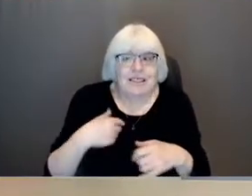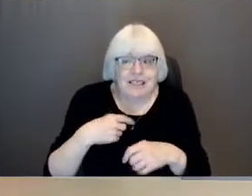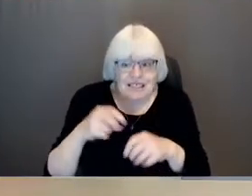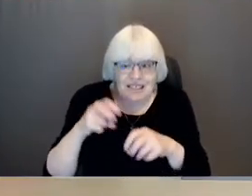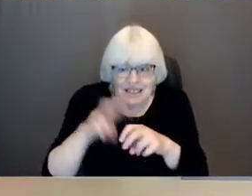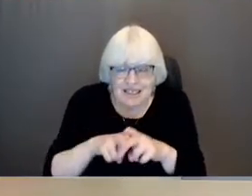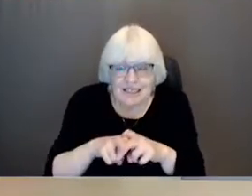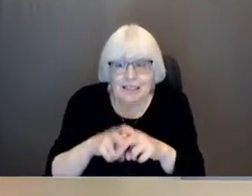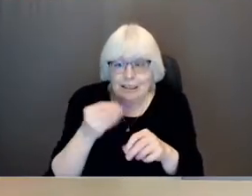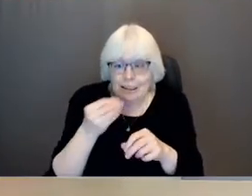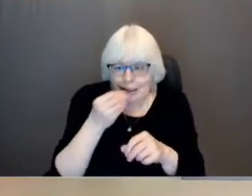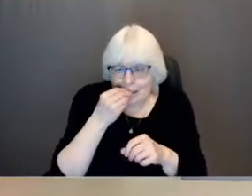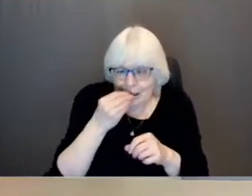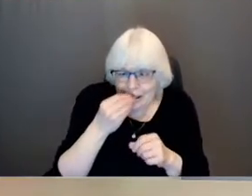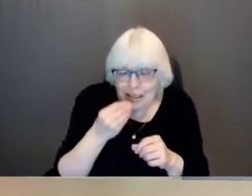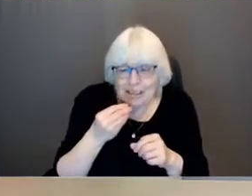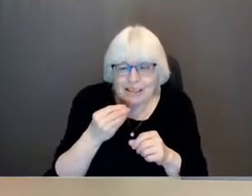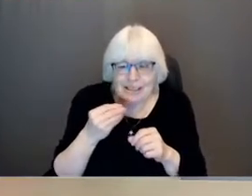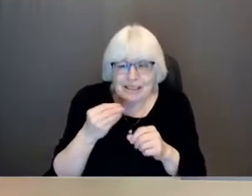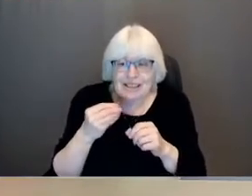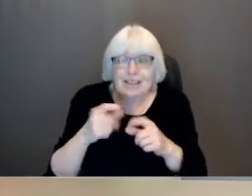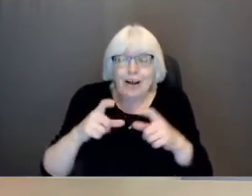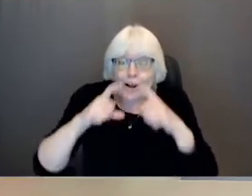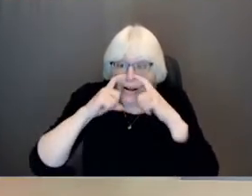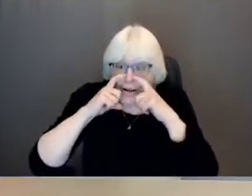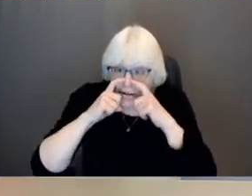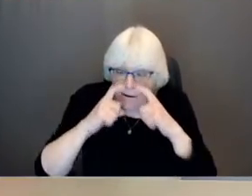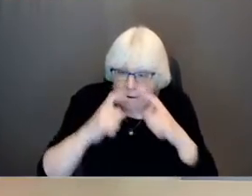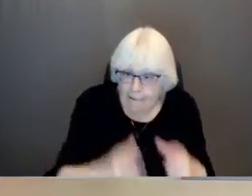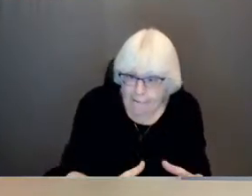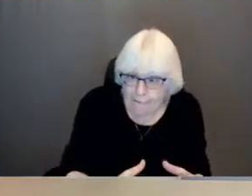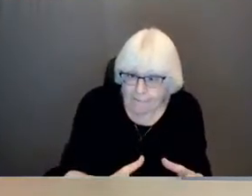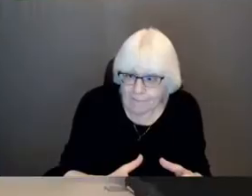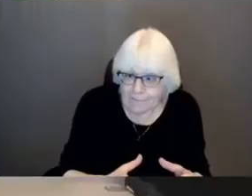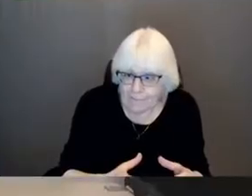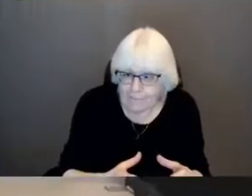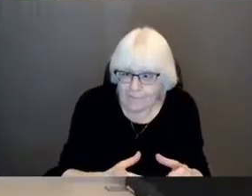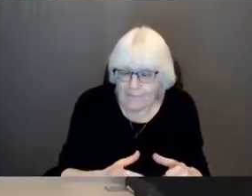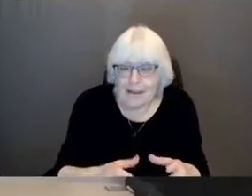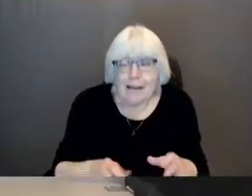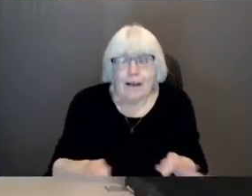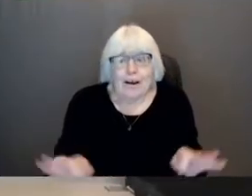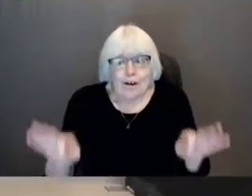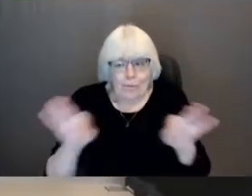in addition to my mask. Thank you very much. You're welcome. Allison.